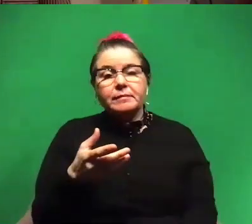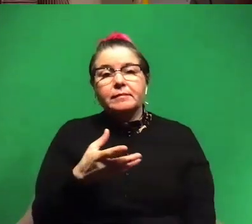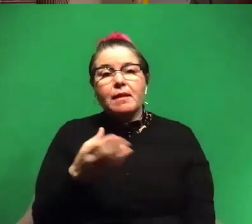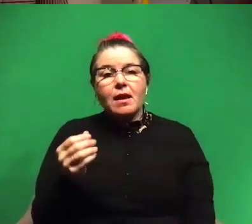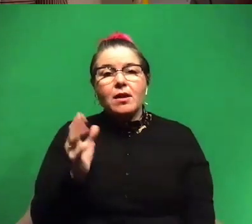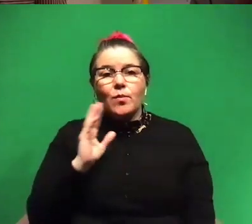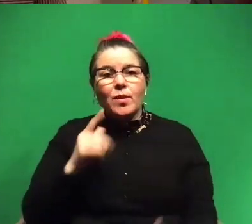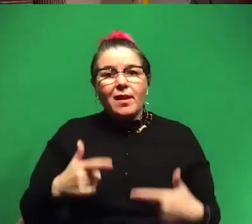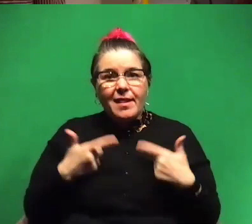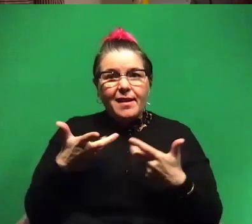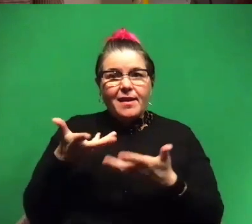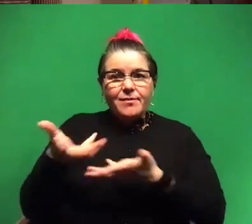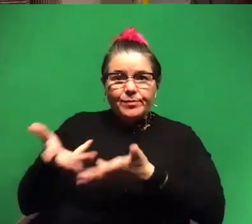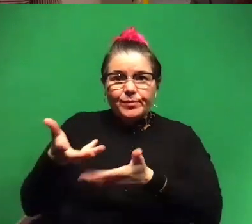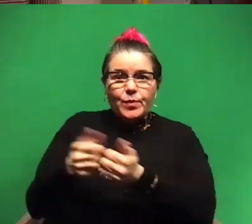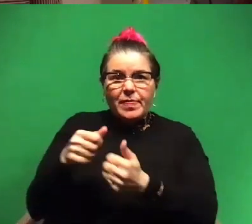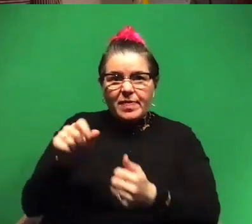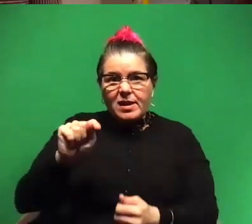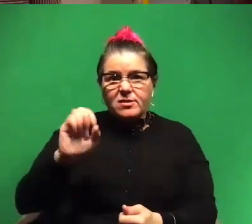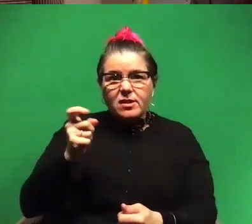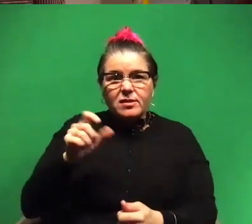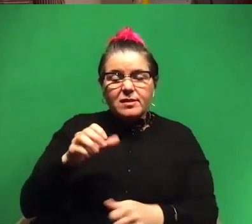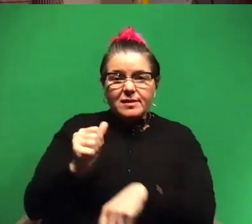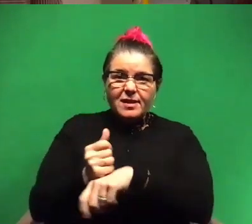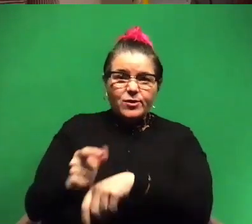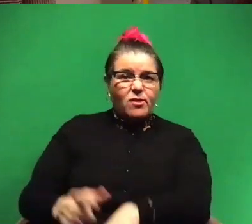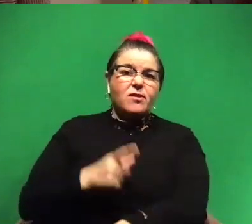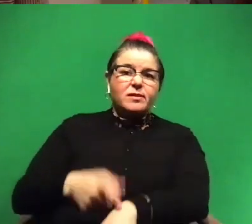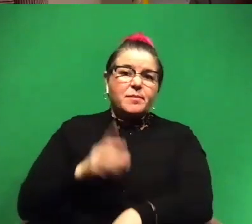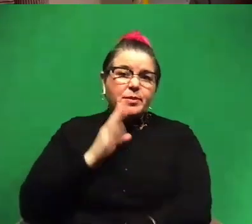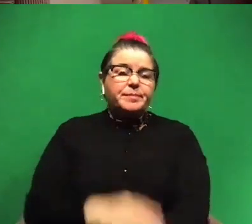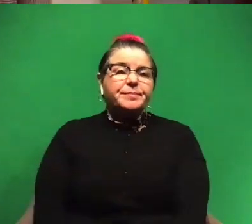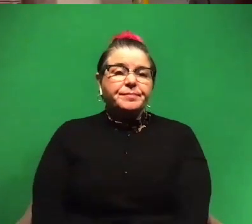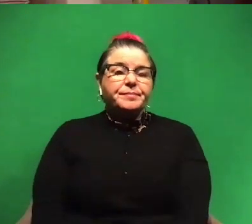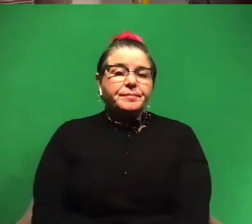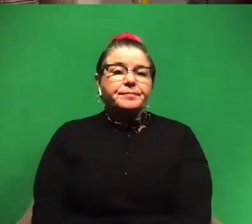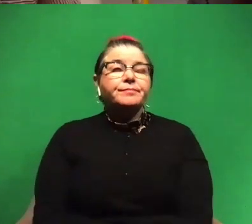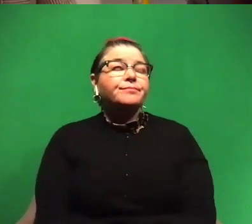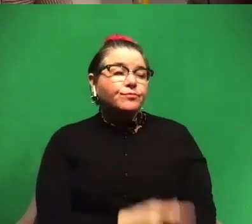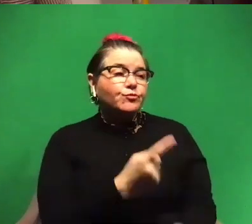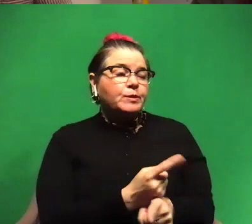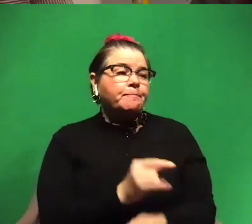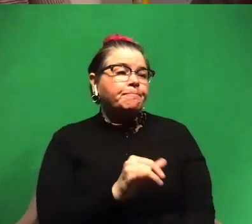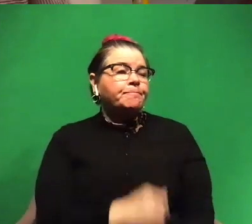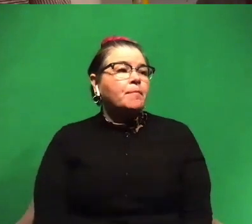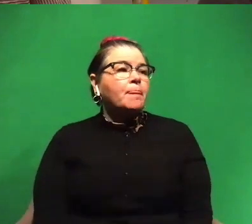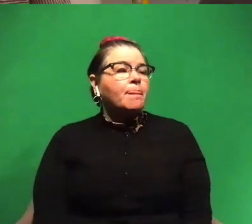be living with those toxic sites for a really long time. So, right. I